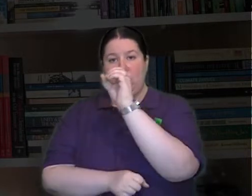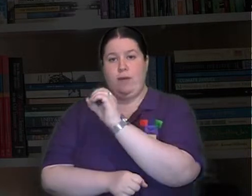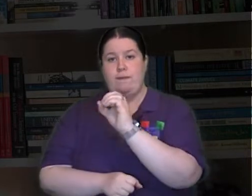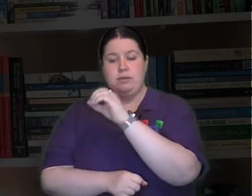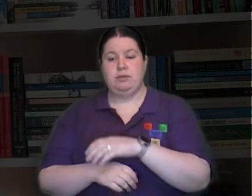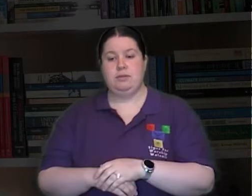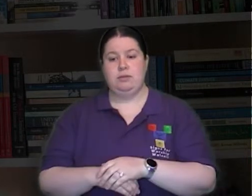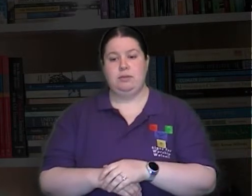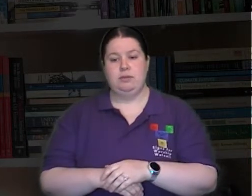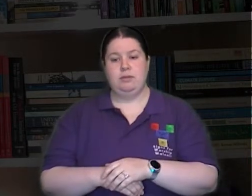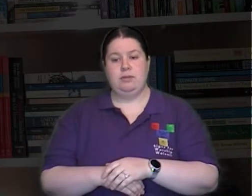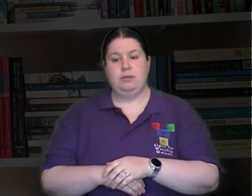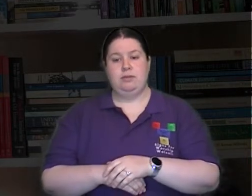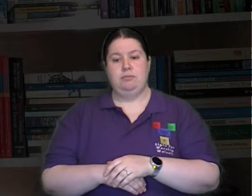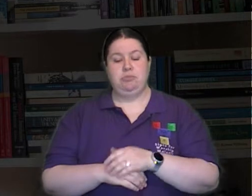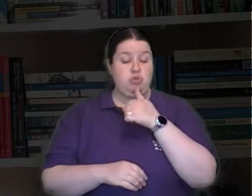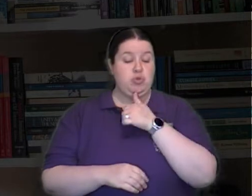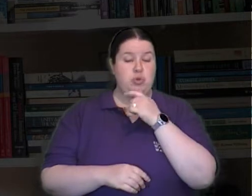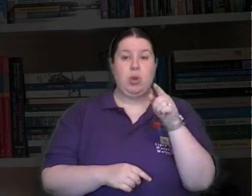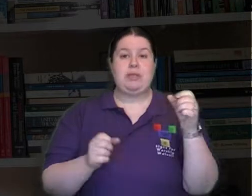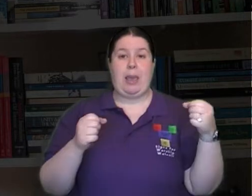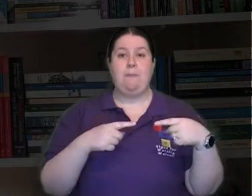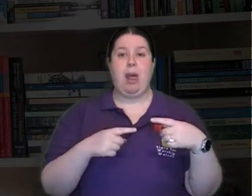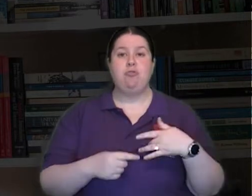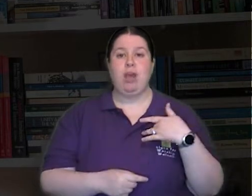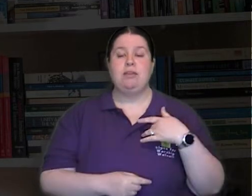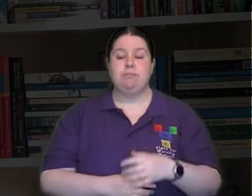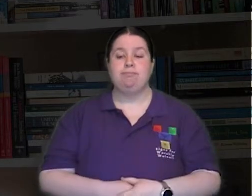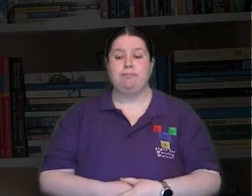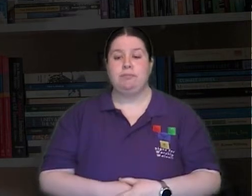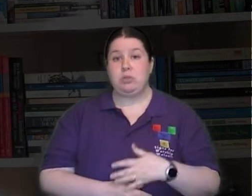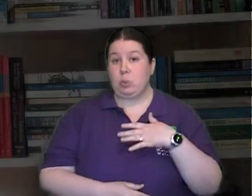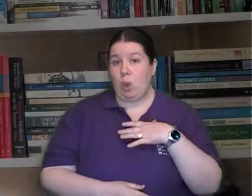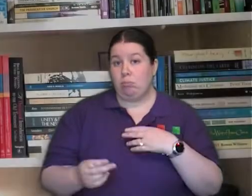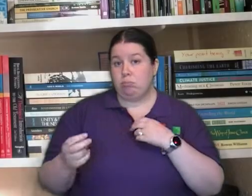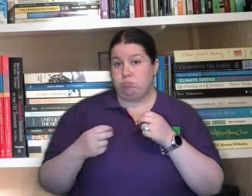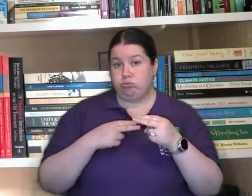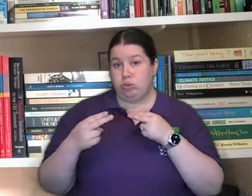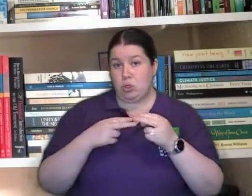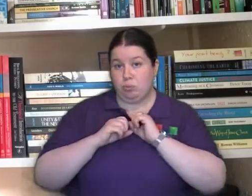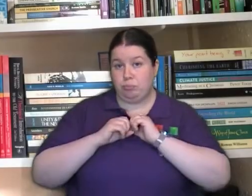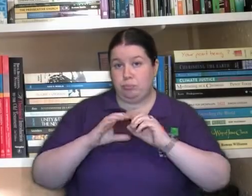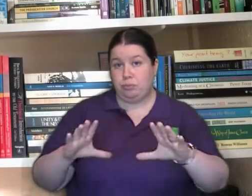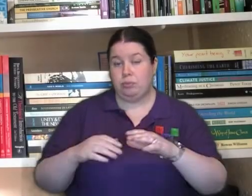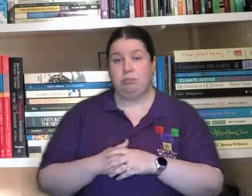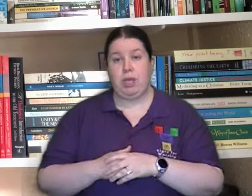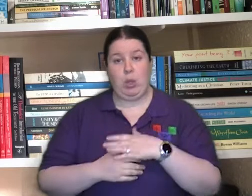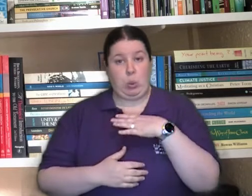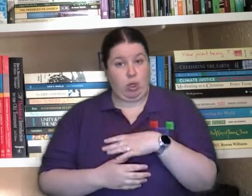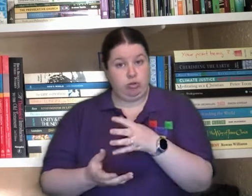church office as well. And you can email all of us at these email addresses here. If you don't receive our bulletin or